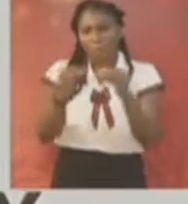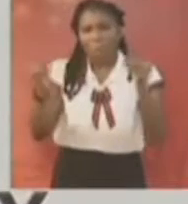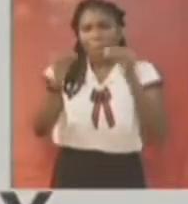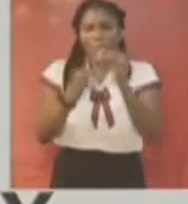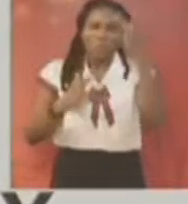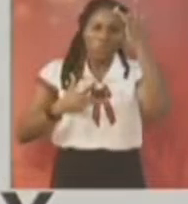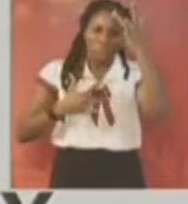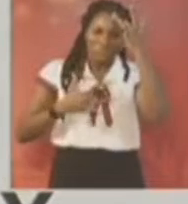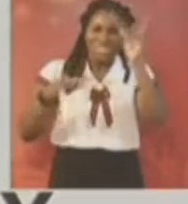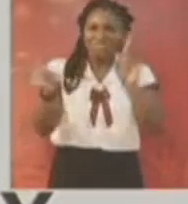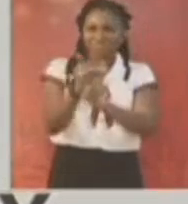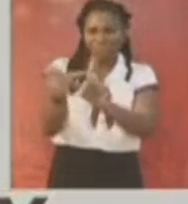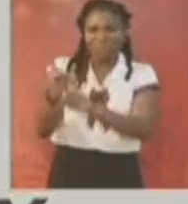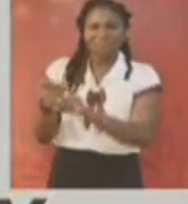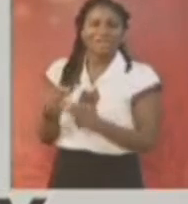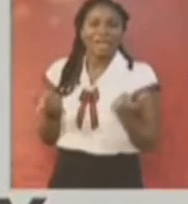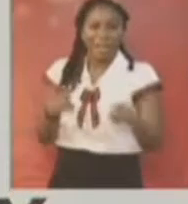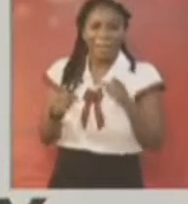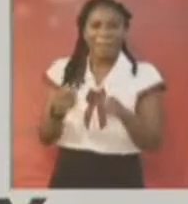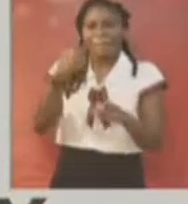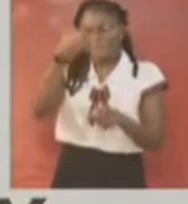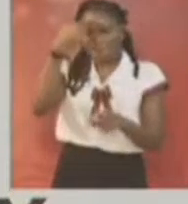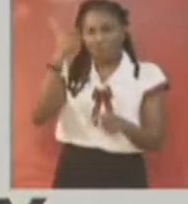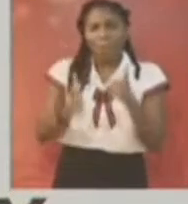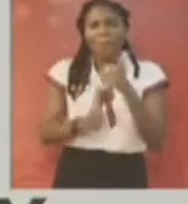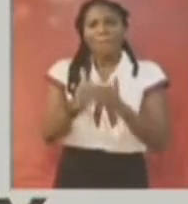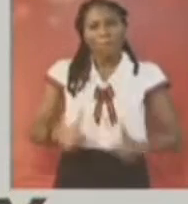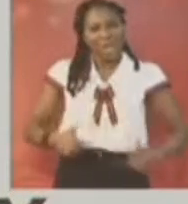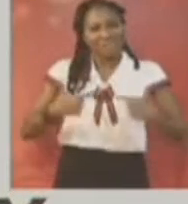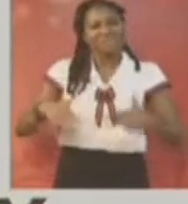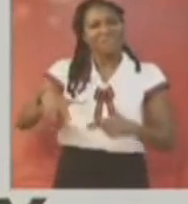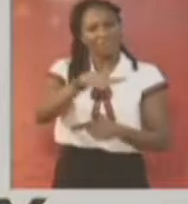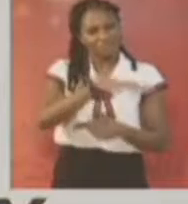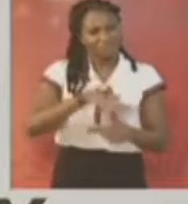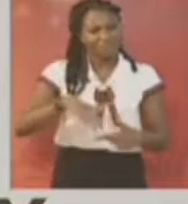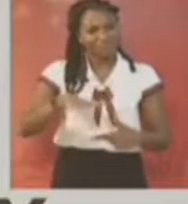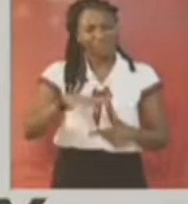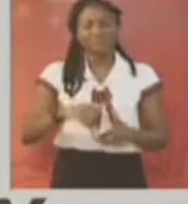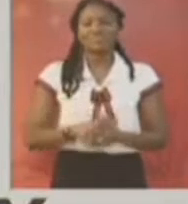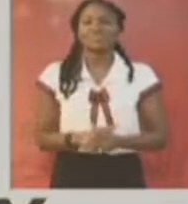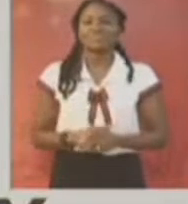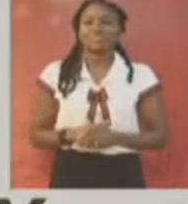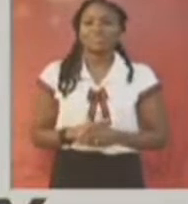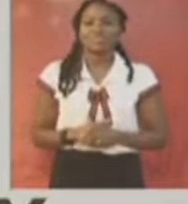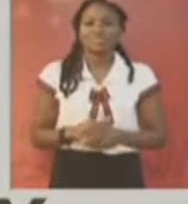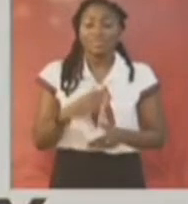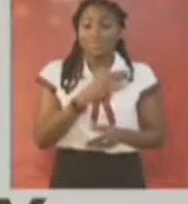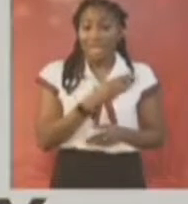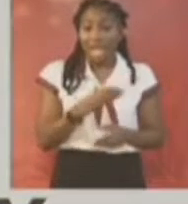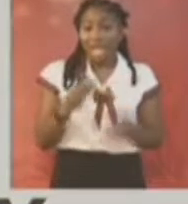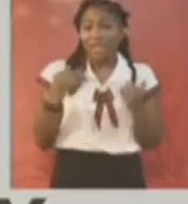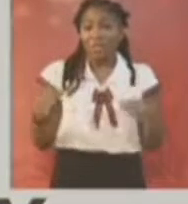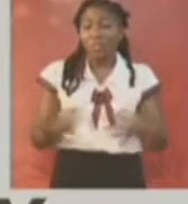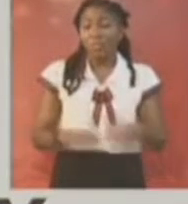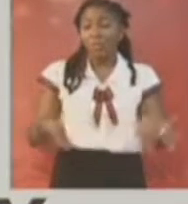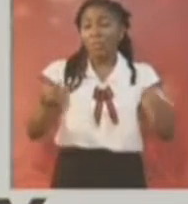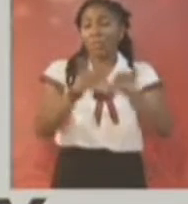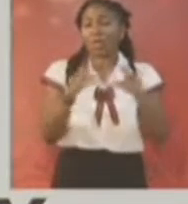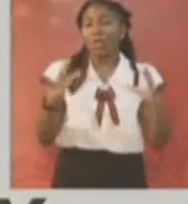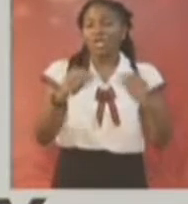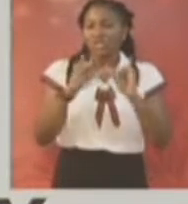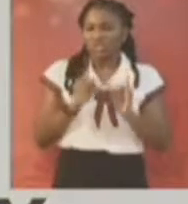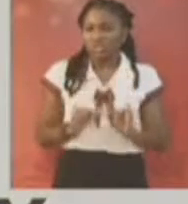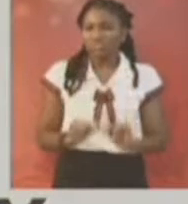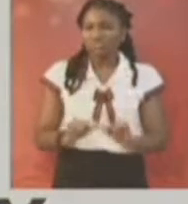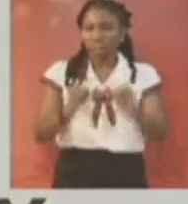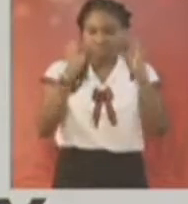always is, and beyond the contact tracing, what's more important at this point is the continuing enhancement of